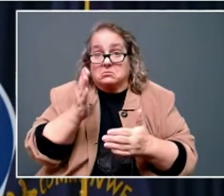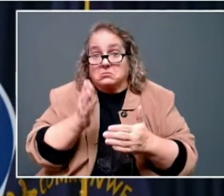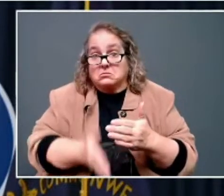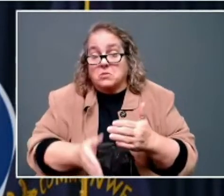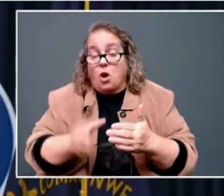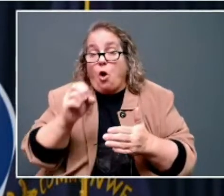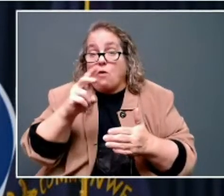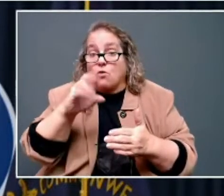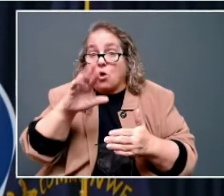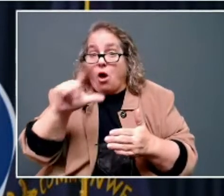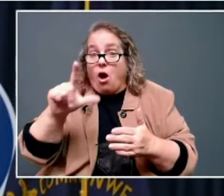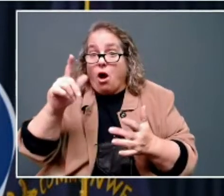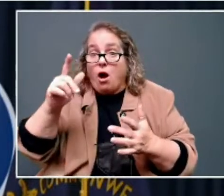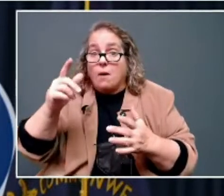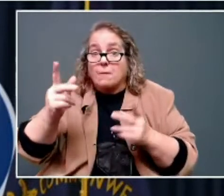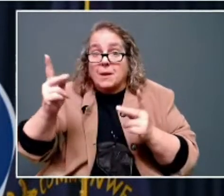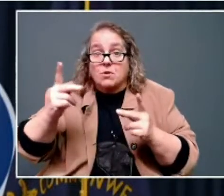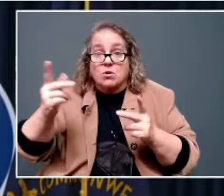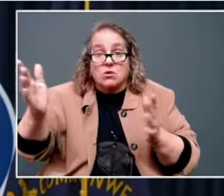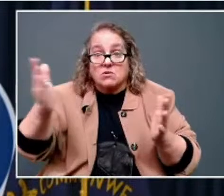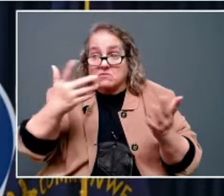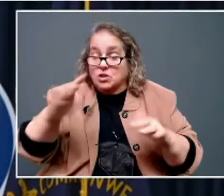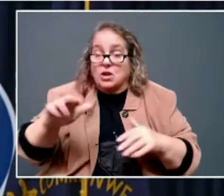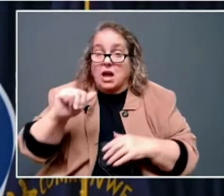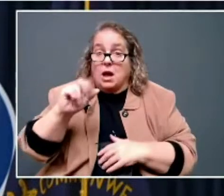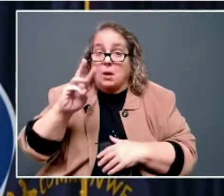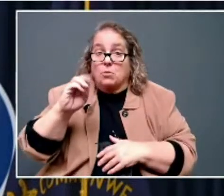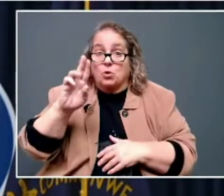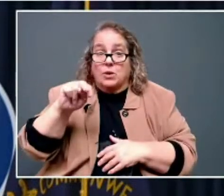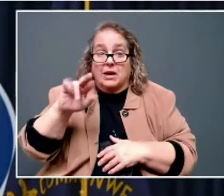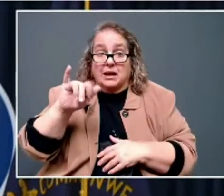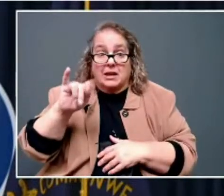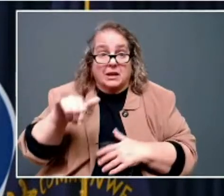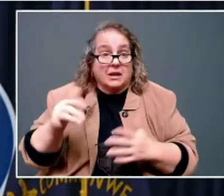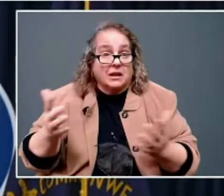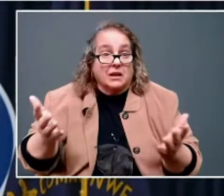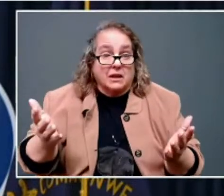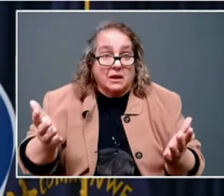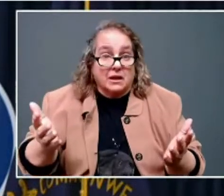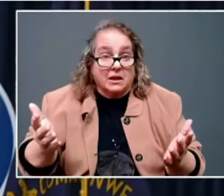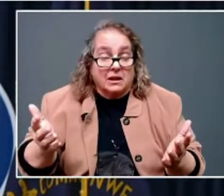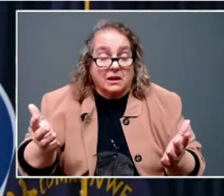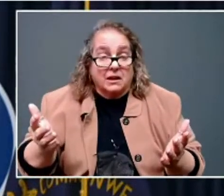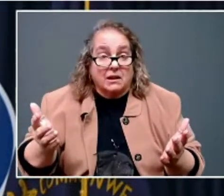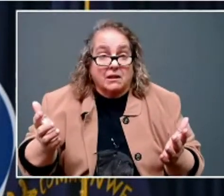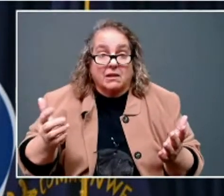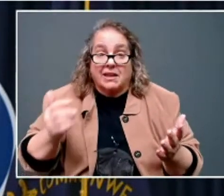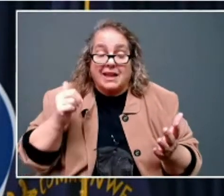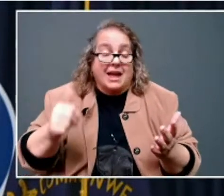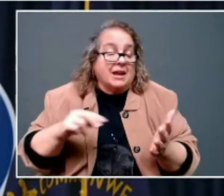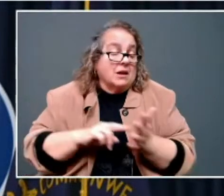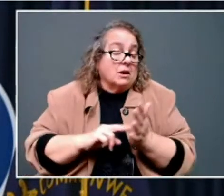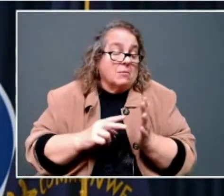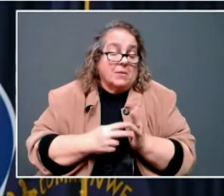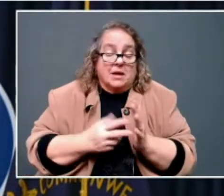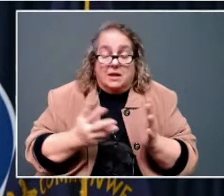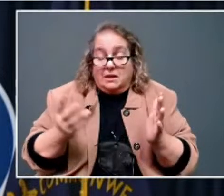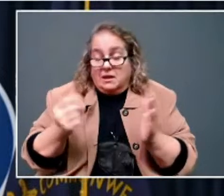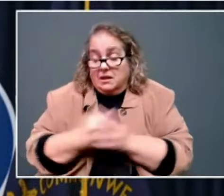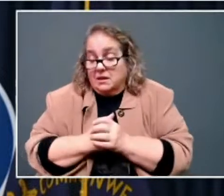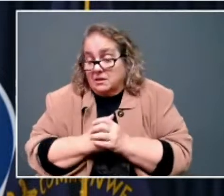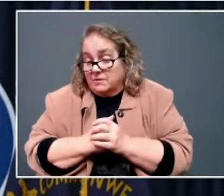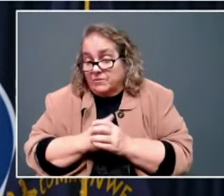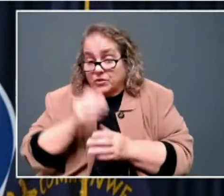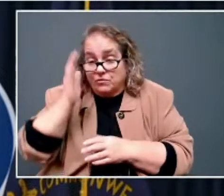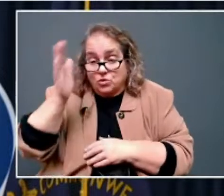some endemic nature, then that could mean 100 different things. That word's being thrown out. That could mean everything from this in the future being